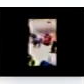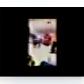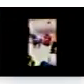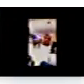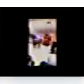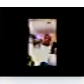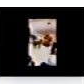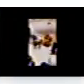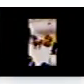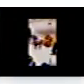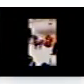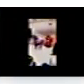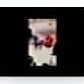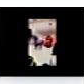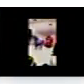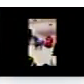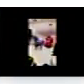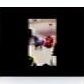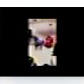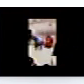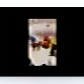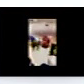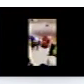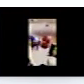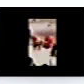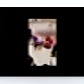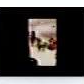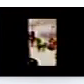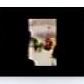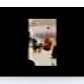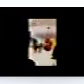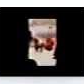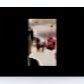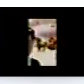Praise the Lord. I said, praise the Lord.